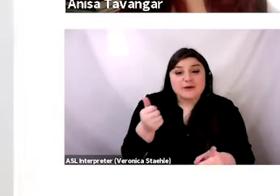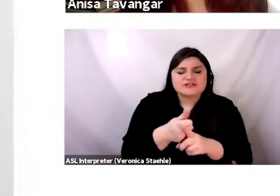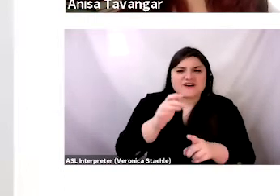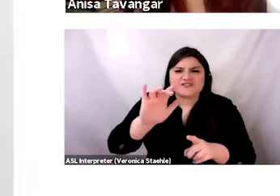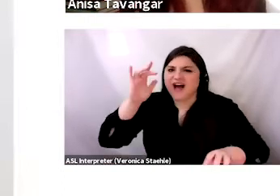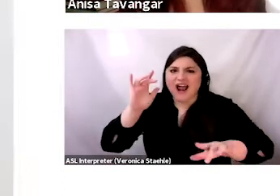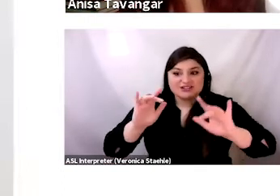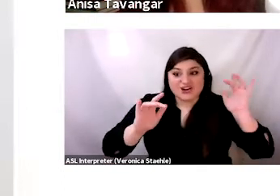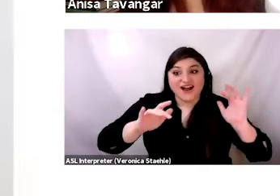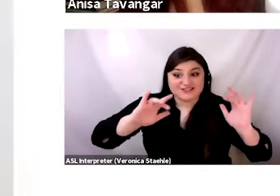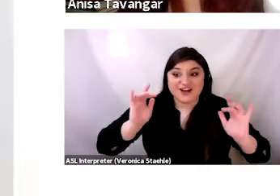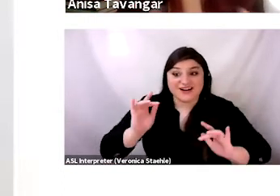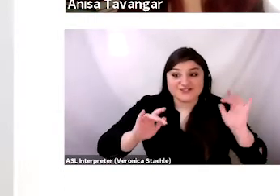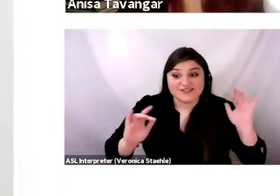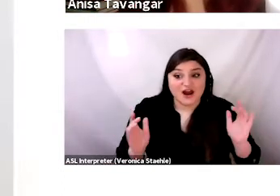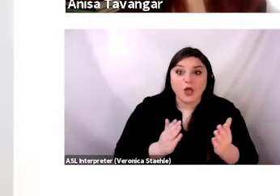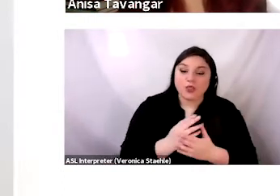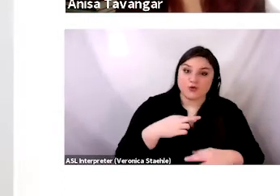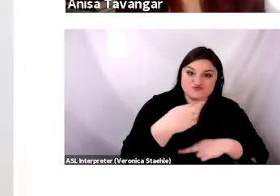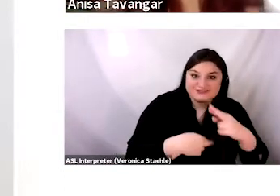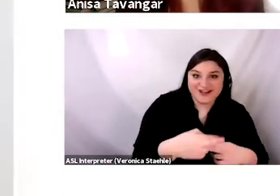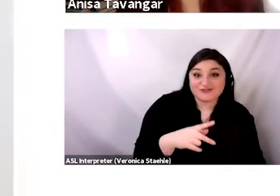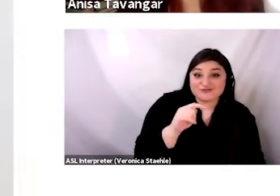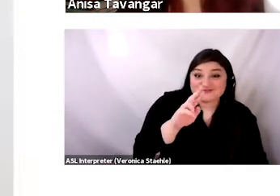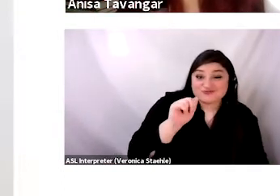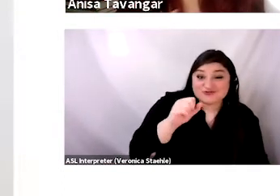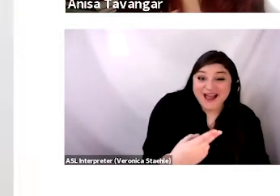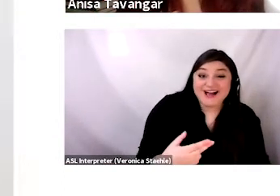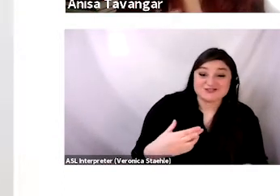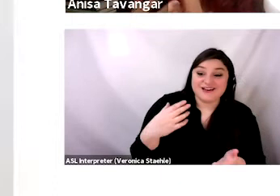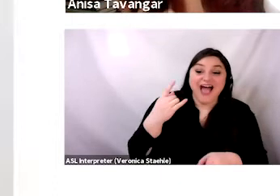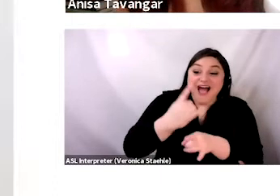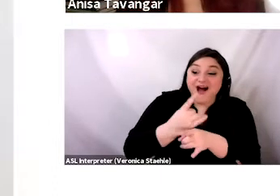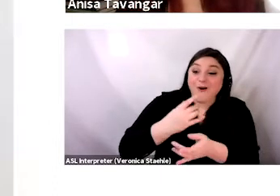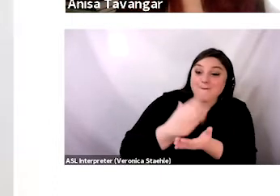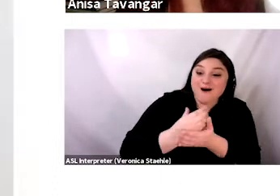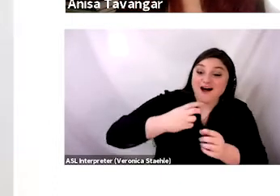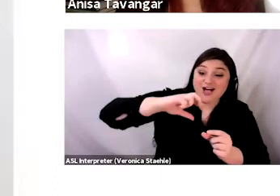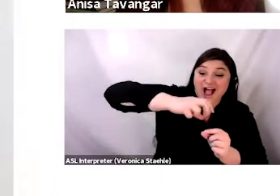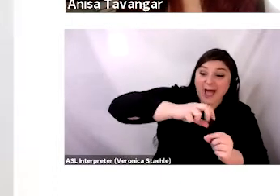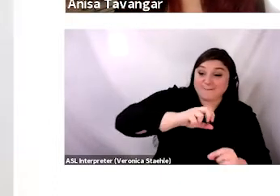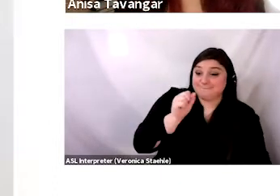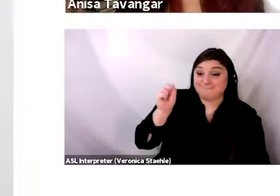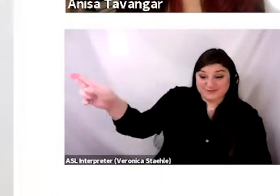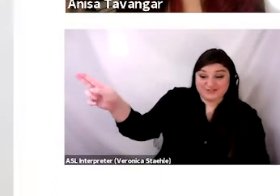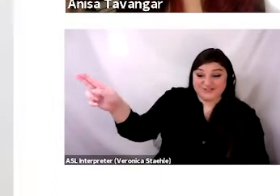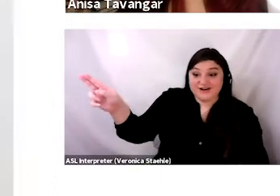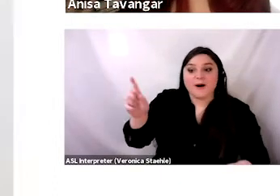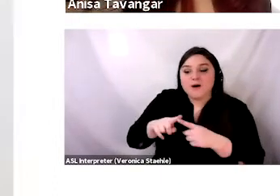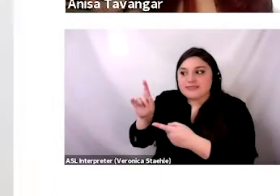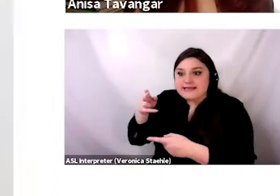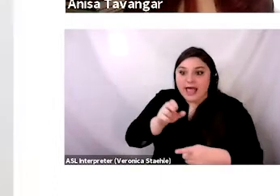material really transforms. I mean, it begins as trash, as kind of the lowest form of